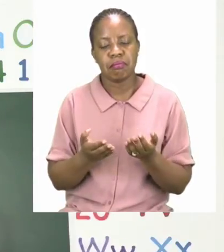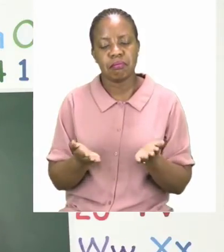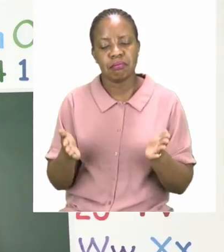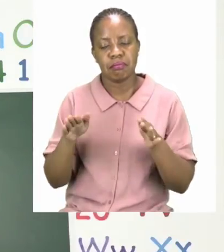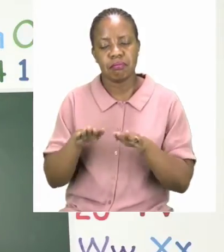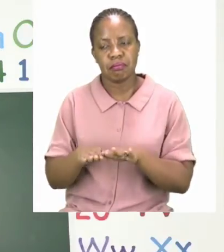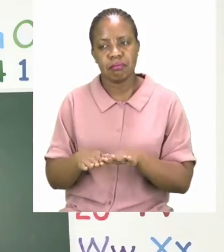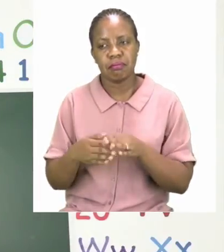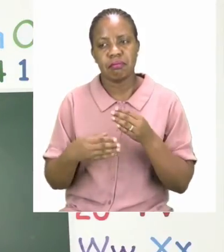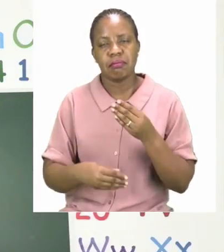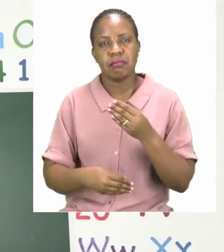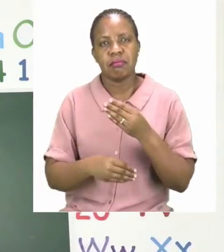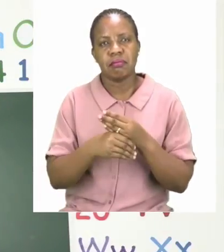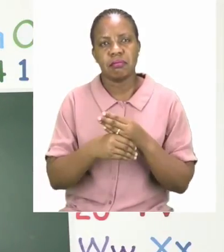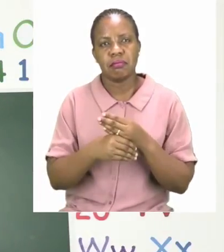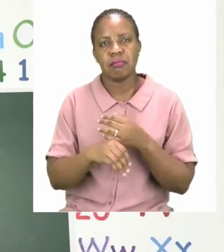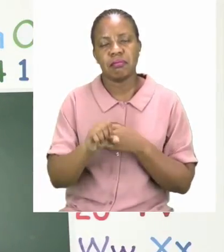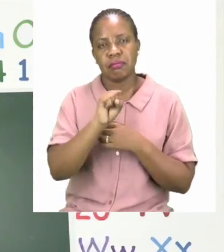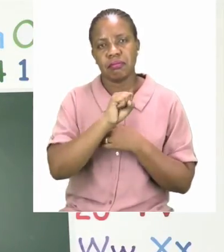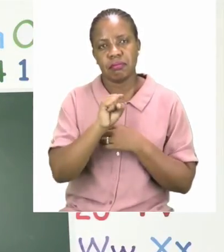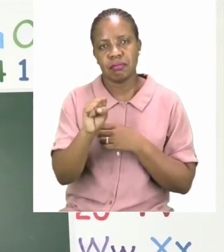our S,